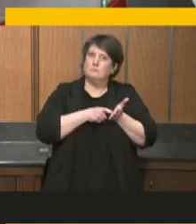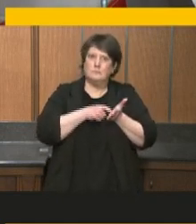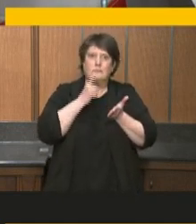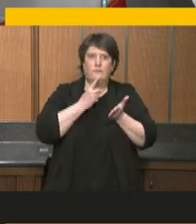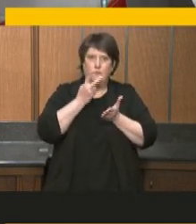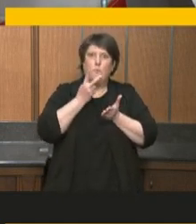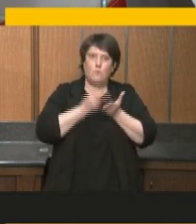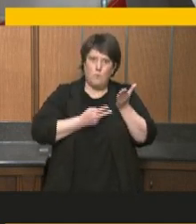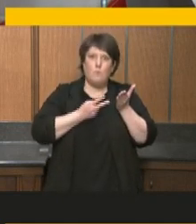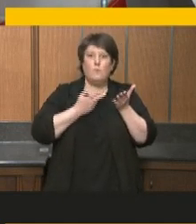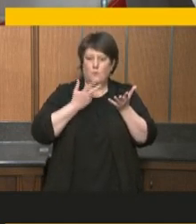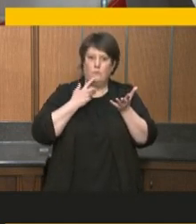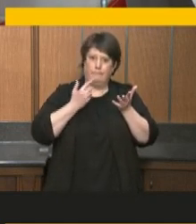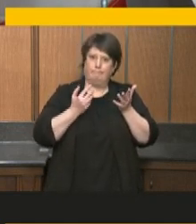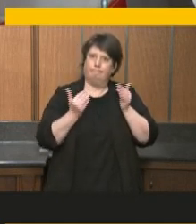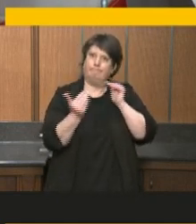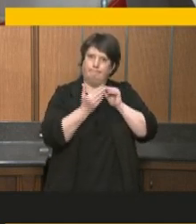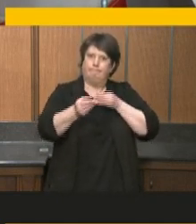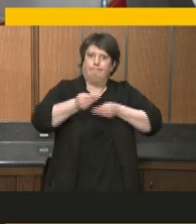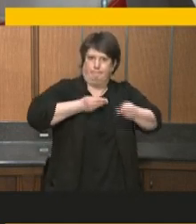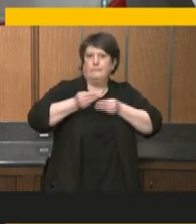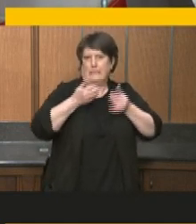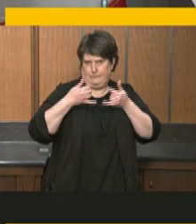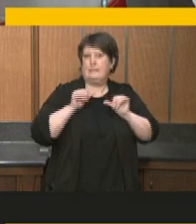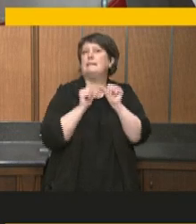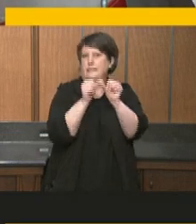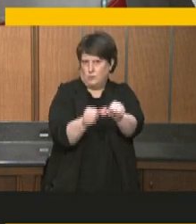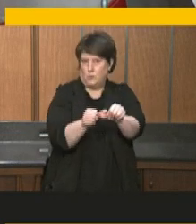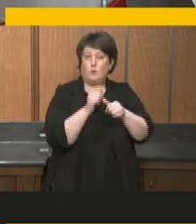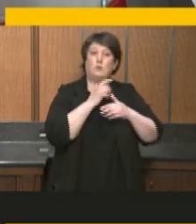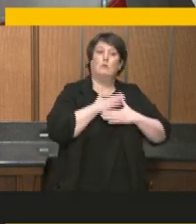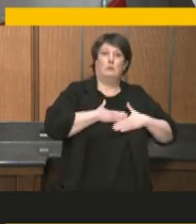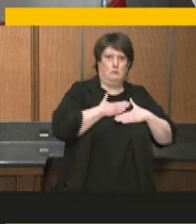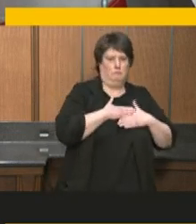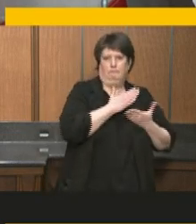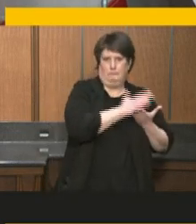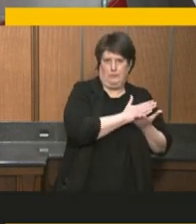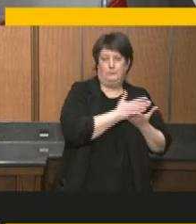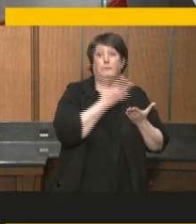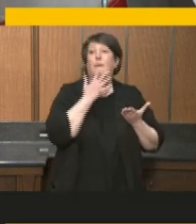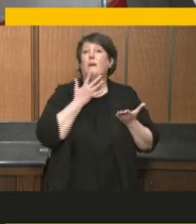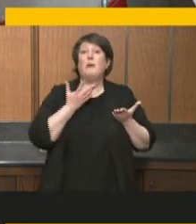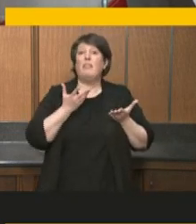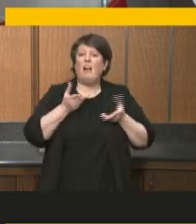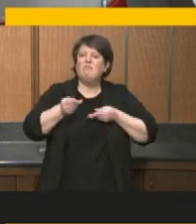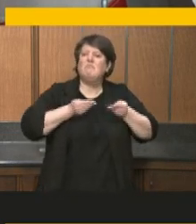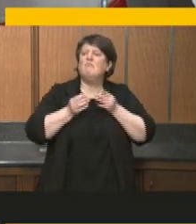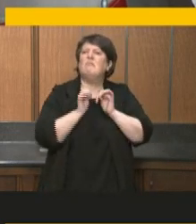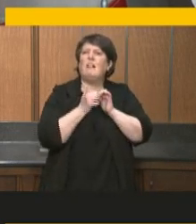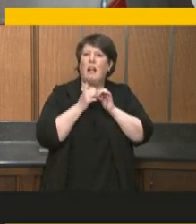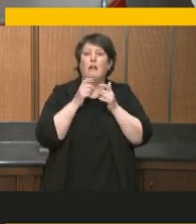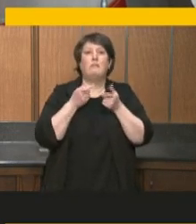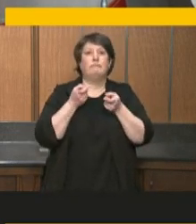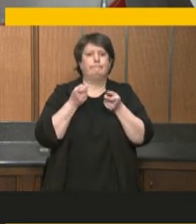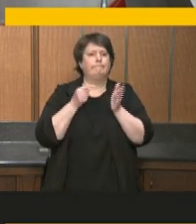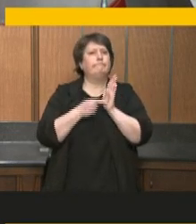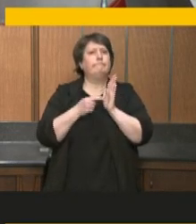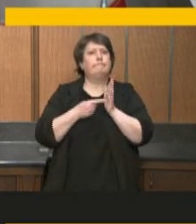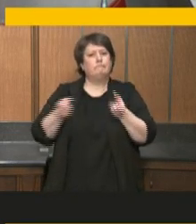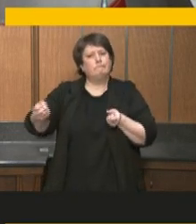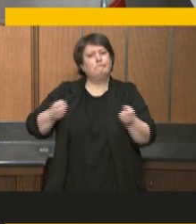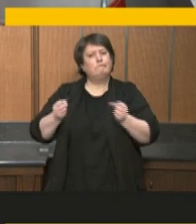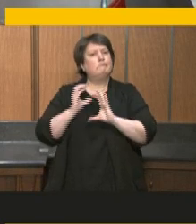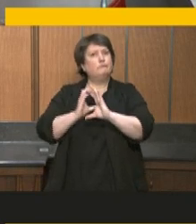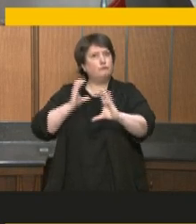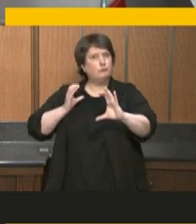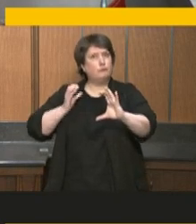border. These supply chains, including trucking, will not be affected by this